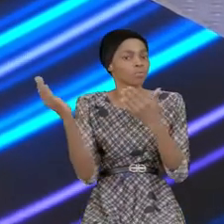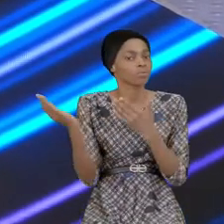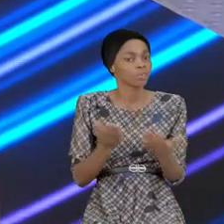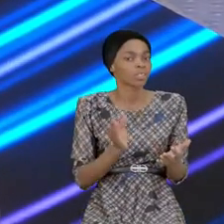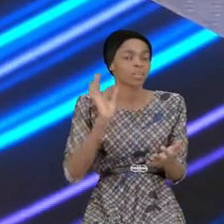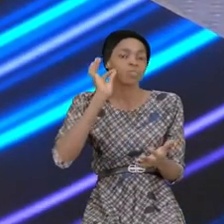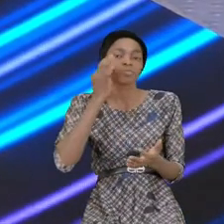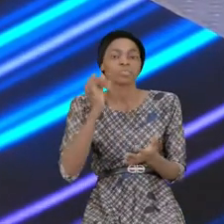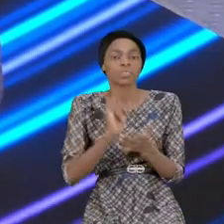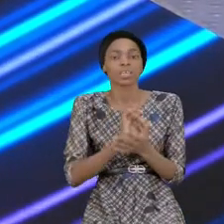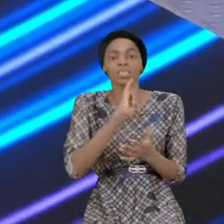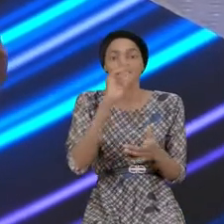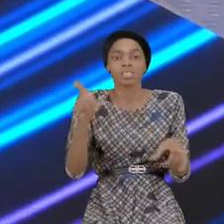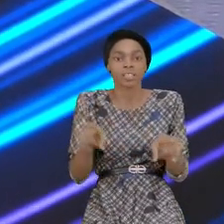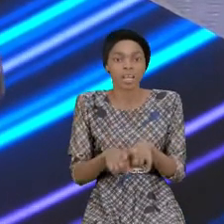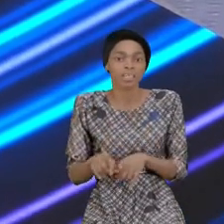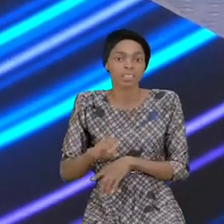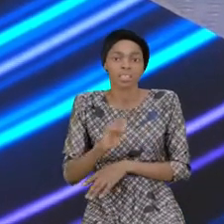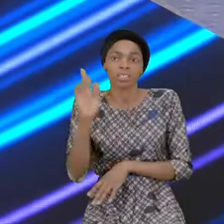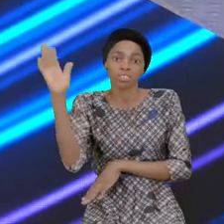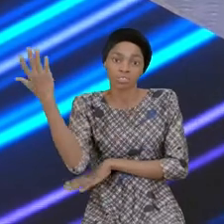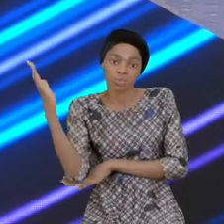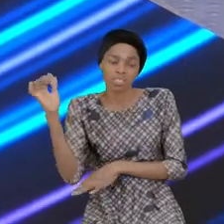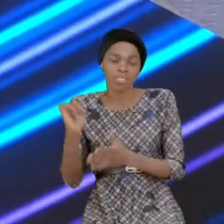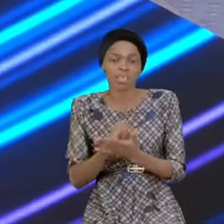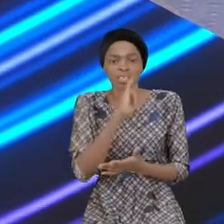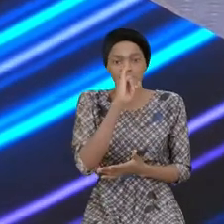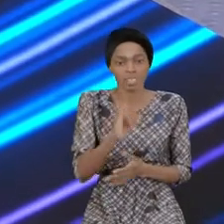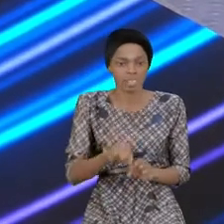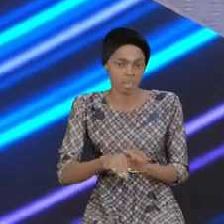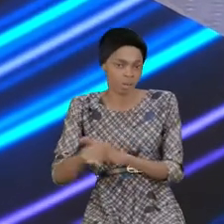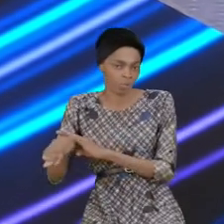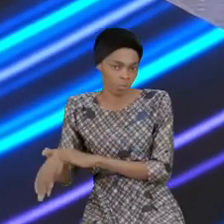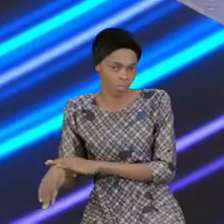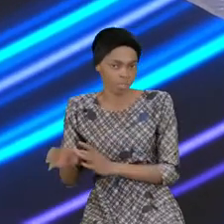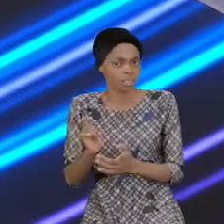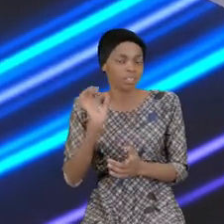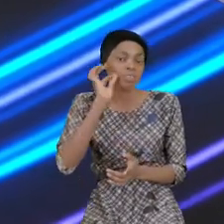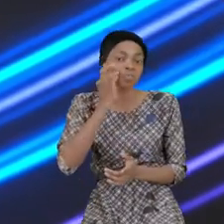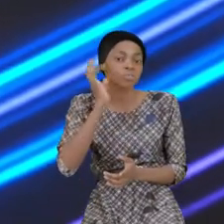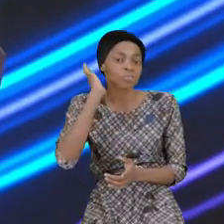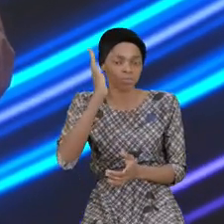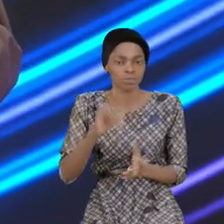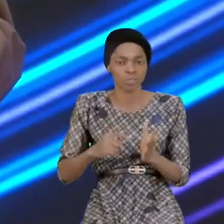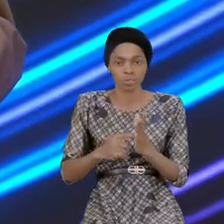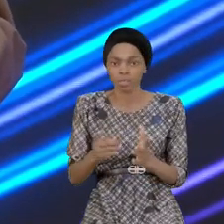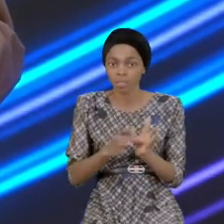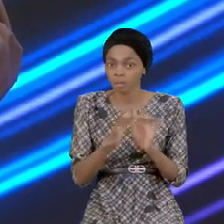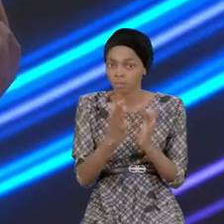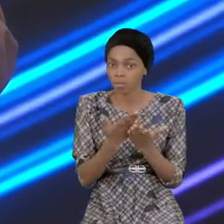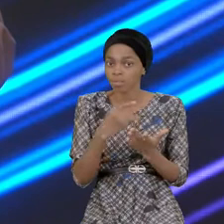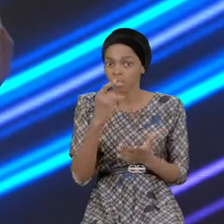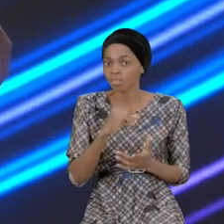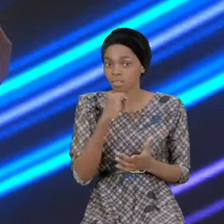tree that has been planted. And then the fruit will show. And now the Bible tells us it's not the fruit of the